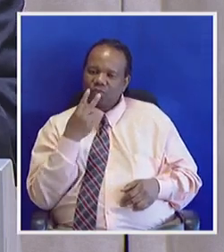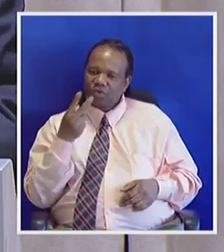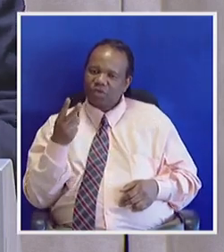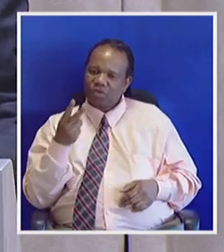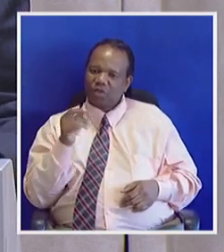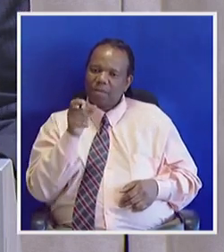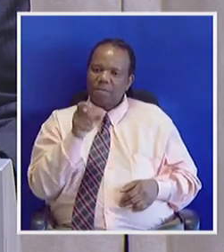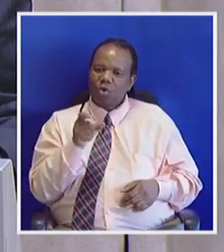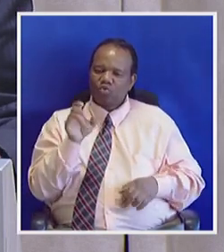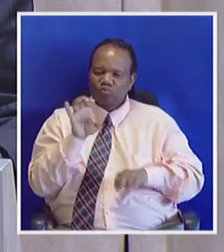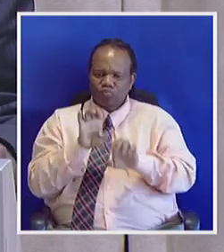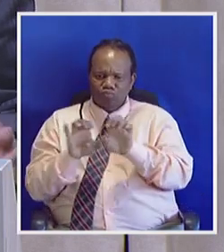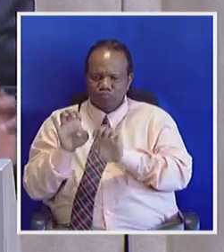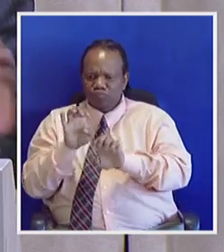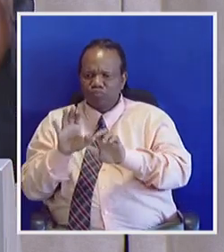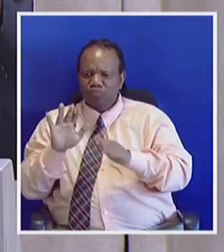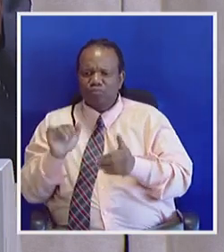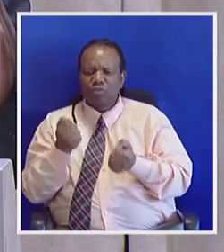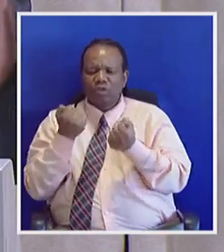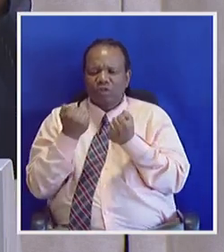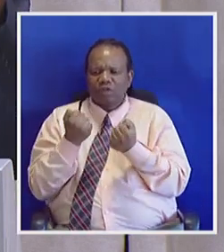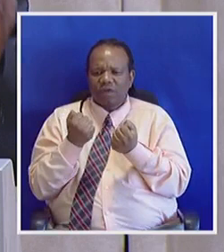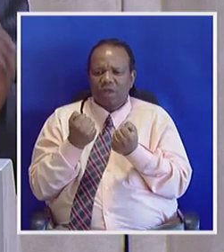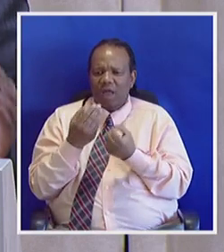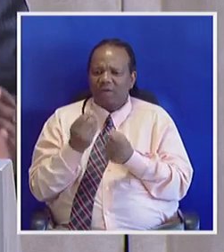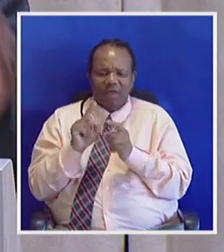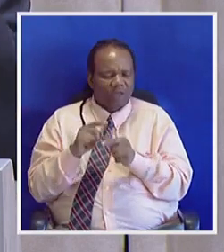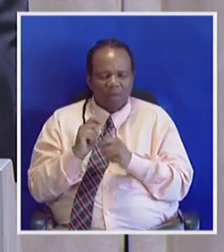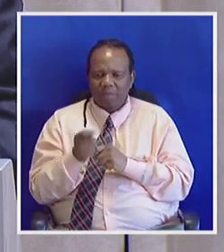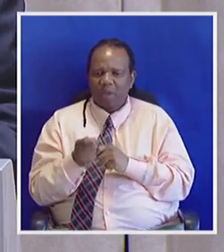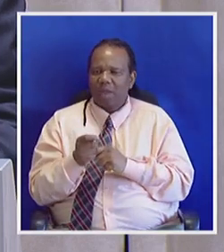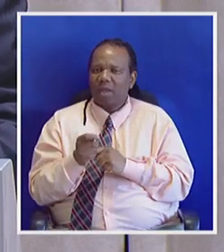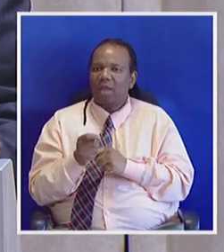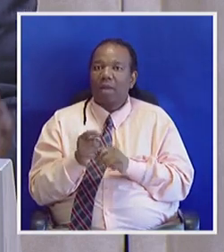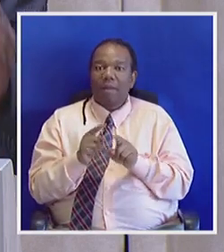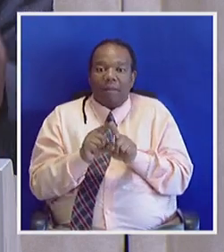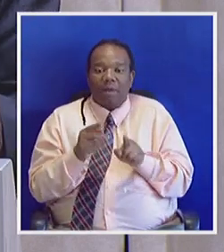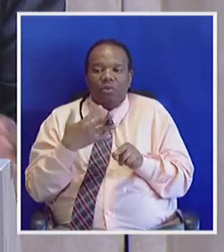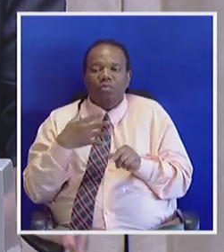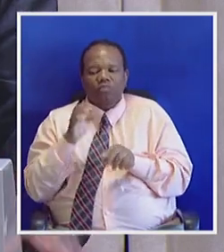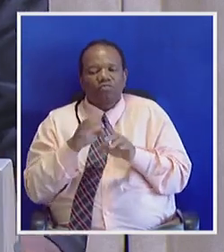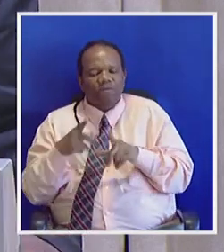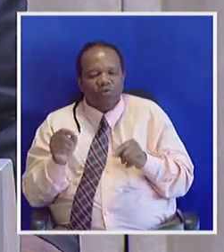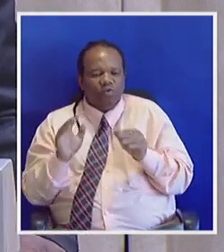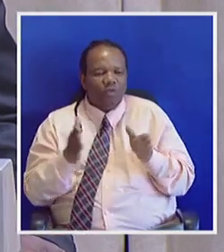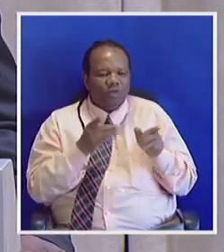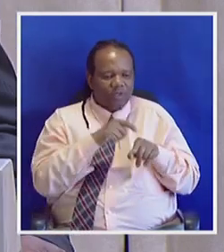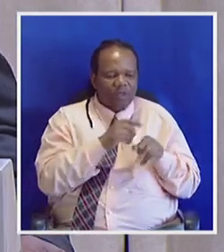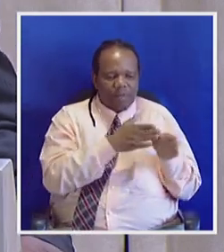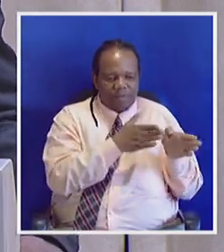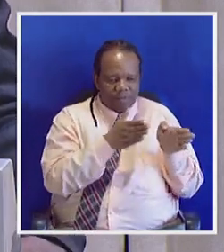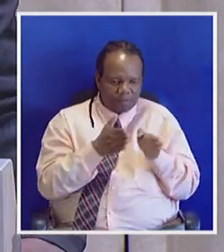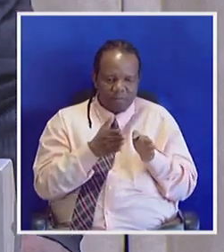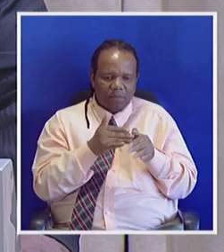the difficulties that they have, and it will be set for a specific period. Thereafter, they will have to come back